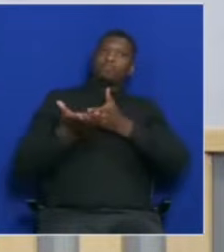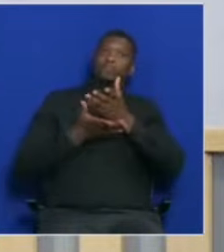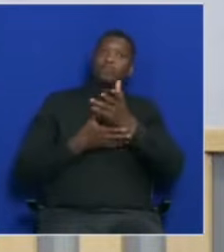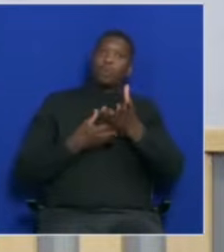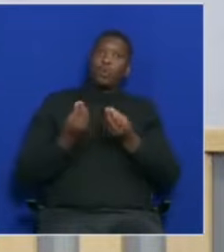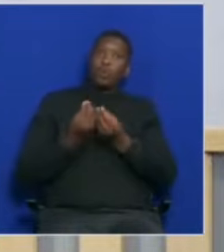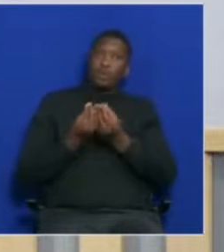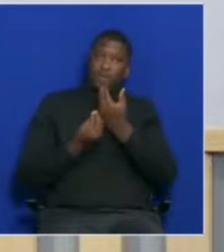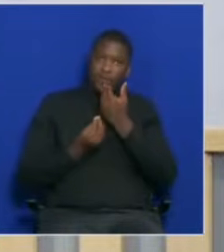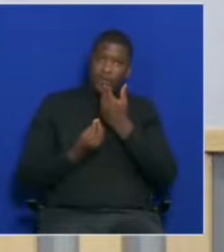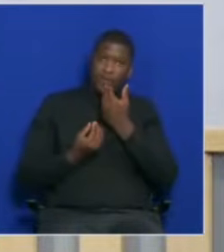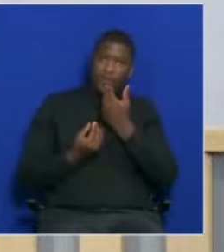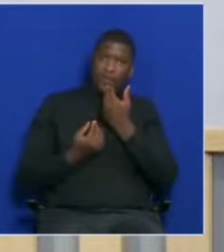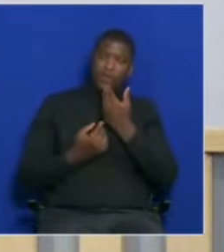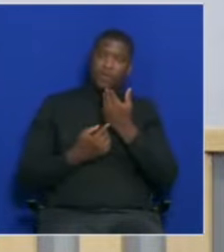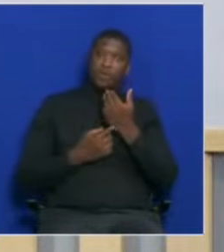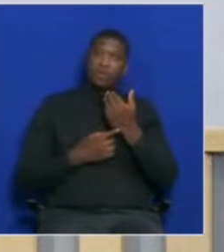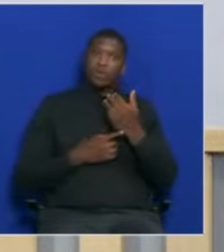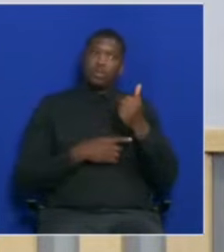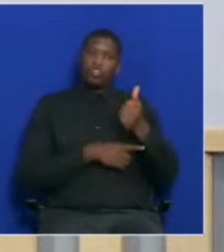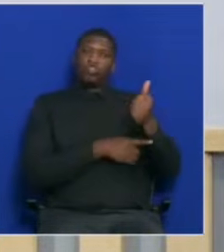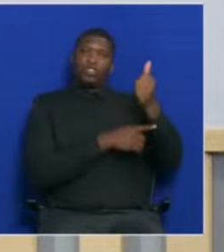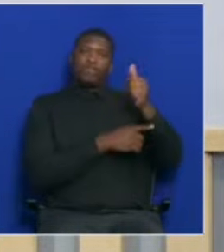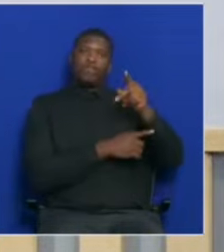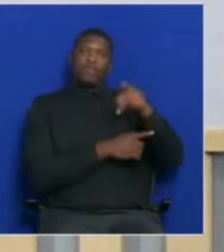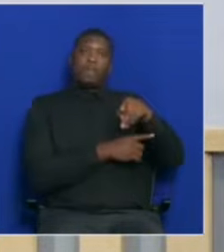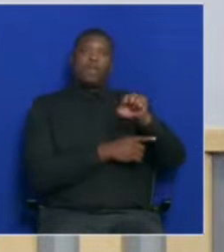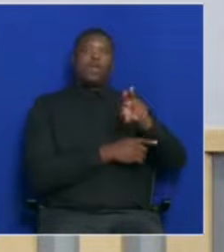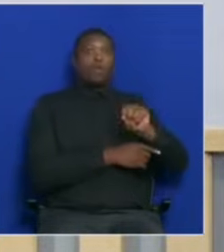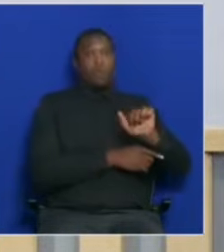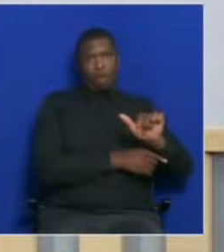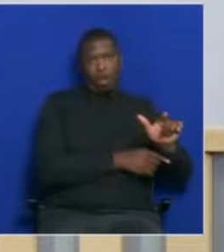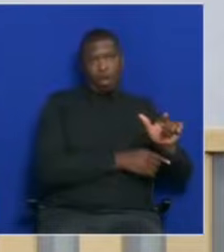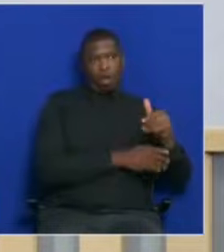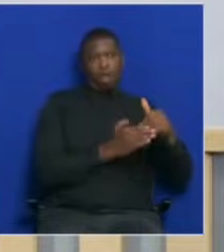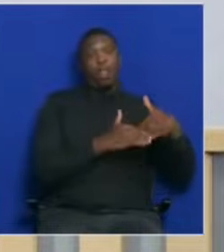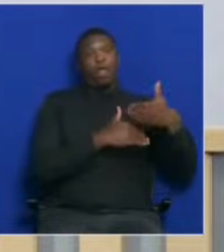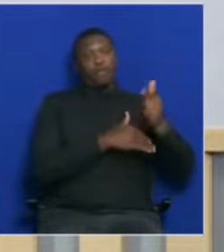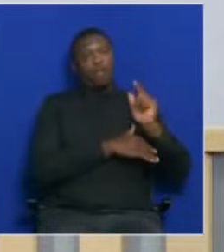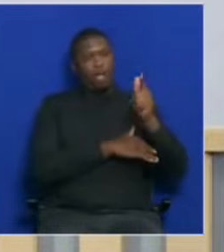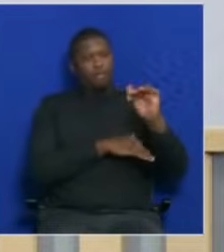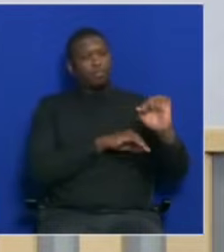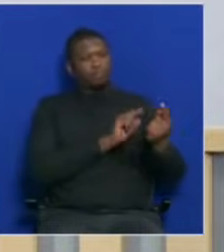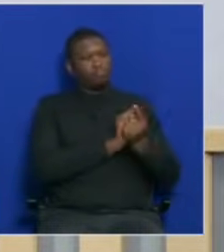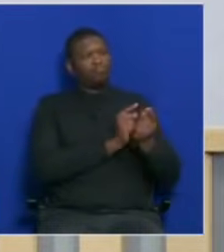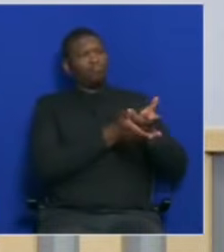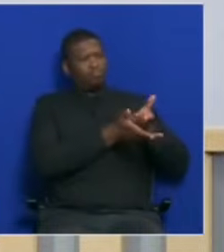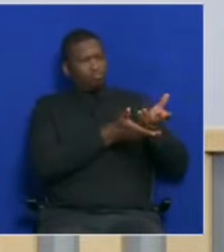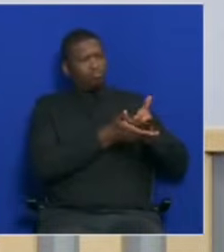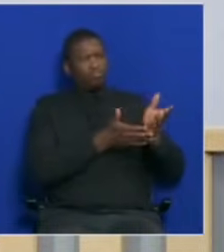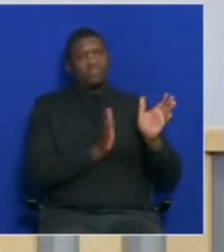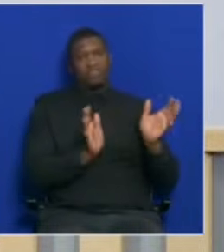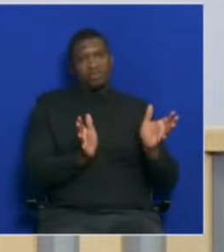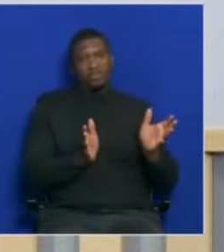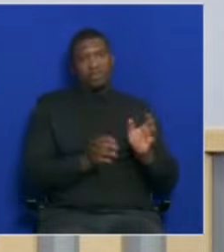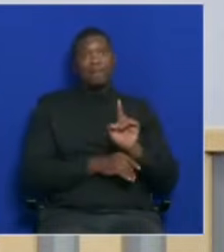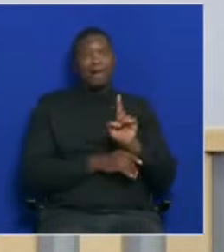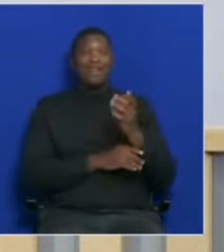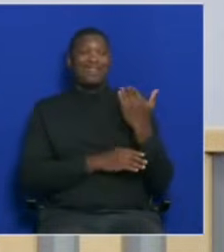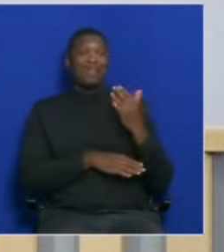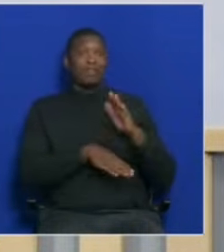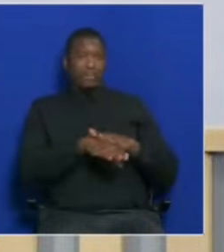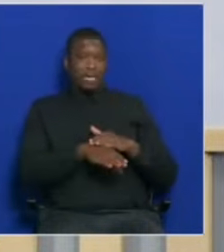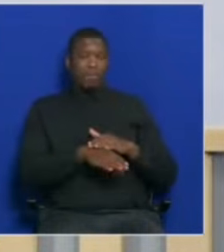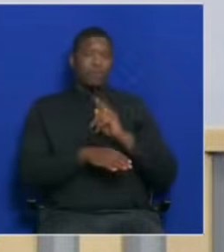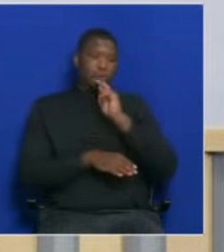Chief Perumal, which I subsequently did. But at that point in time, I must admit, I did